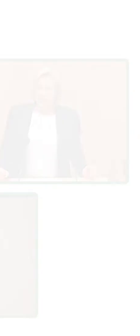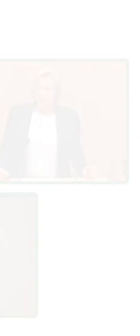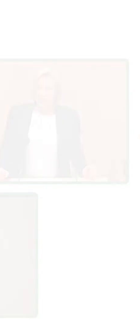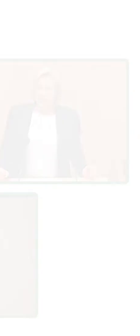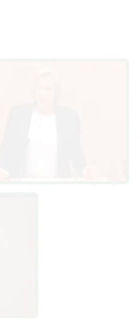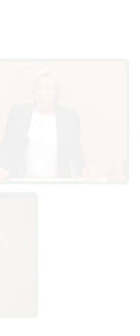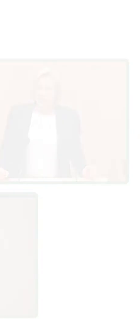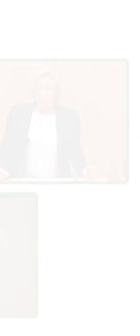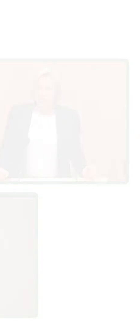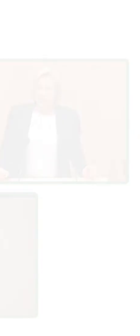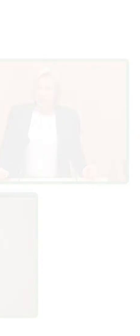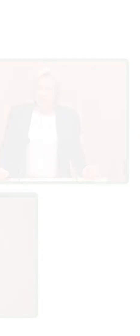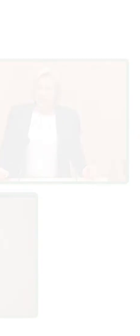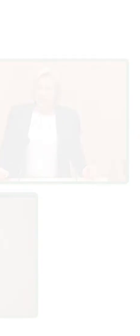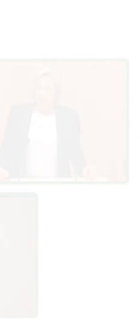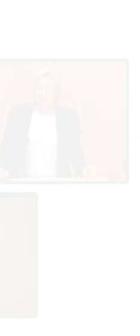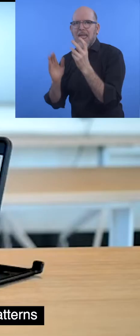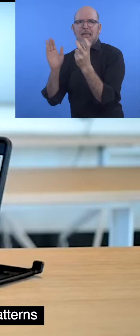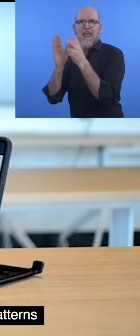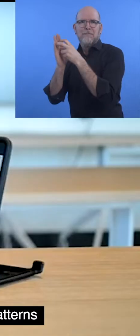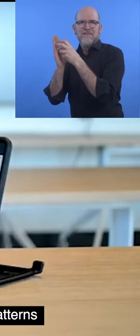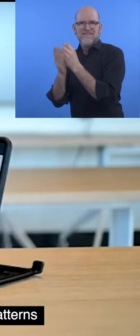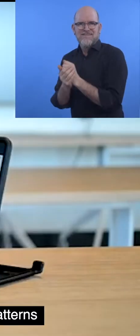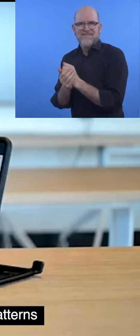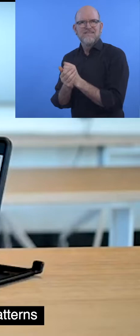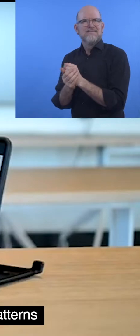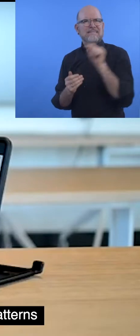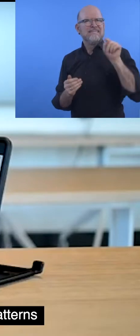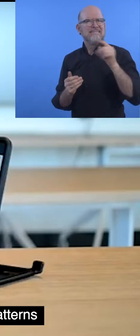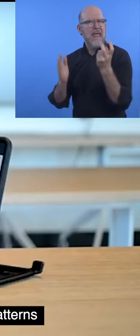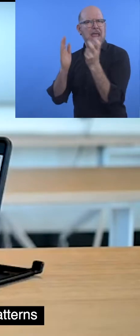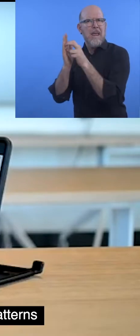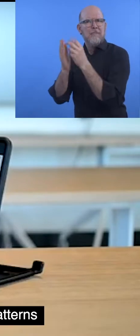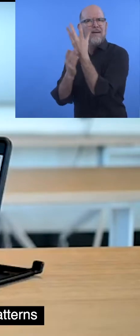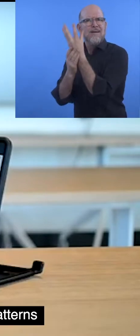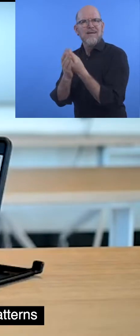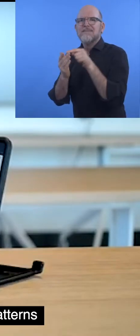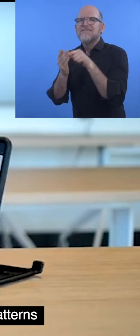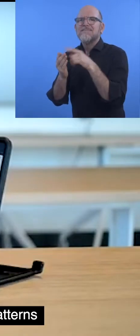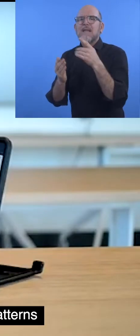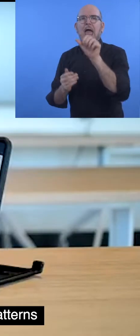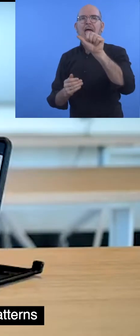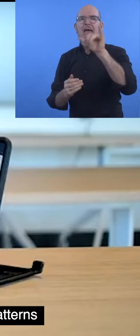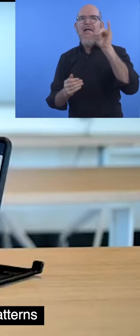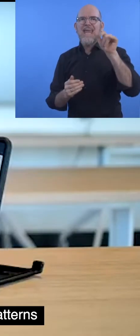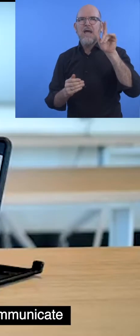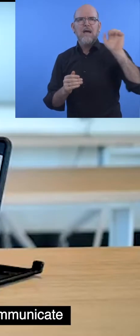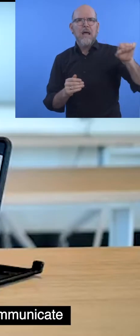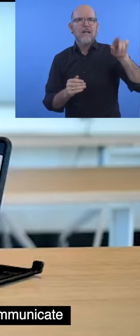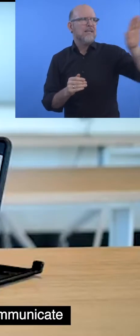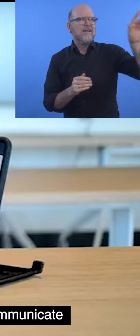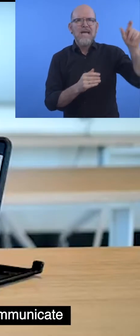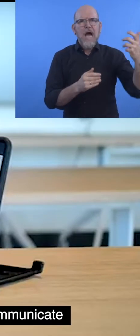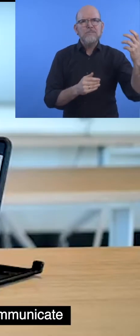VoiceIt is an app that uses AI to recognize the speech patterns of its users and enables people with speech disabilities